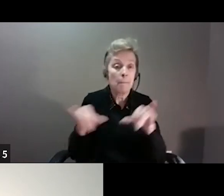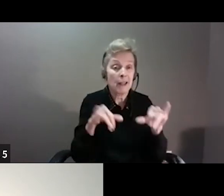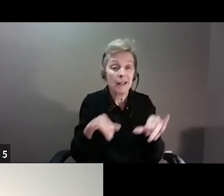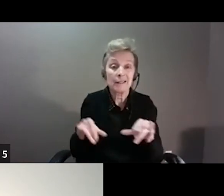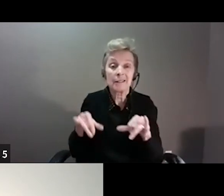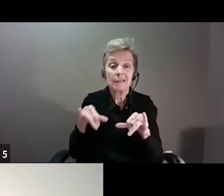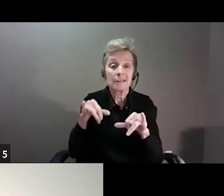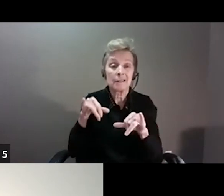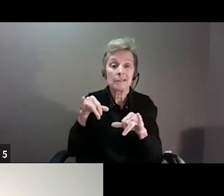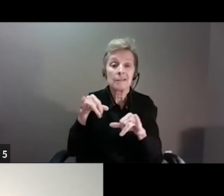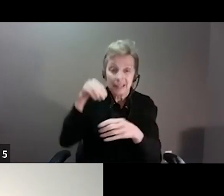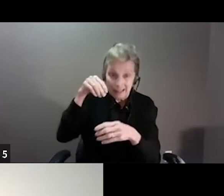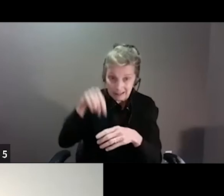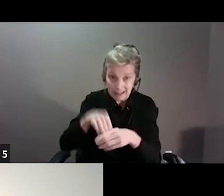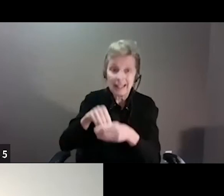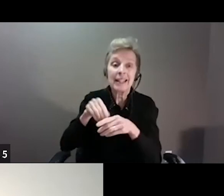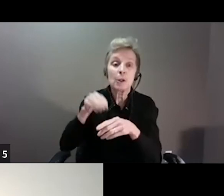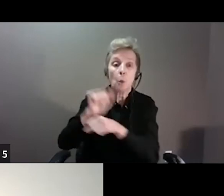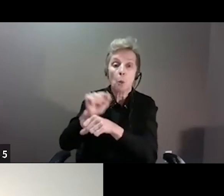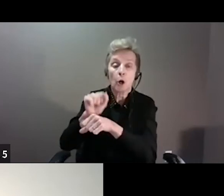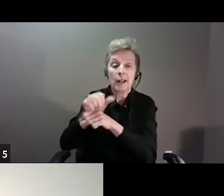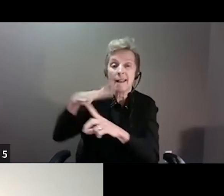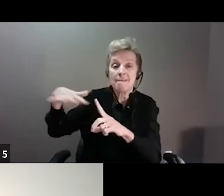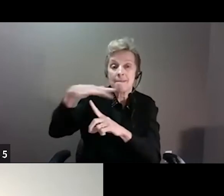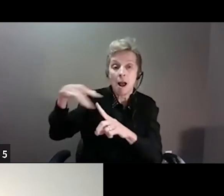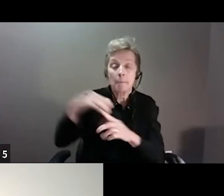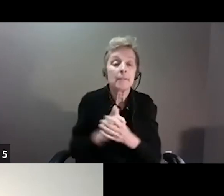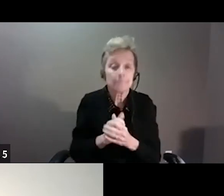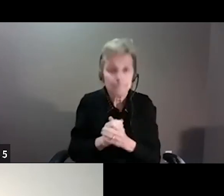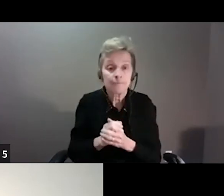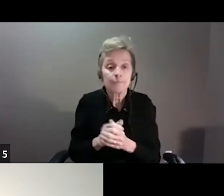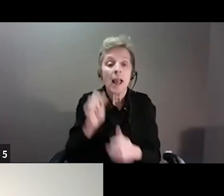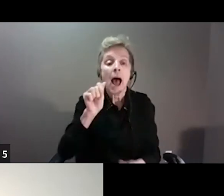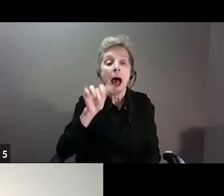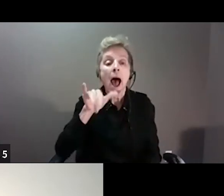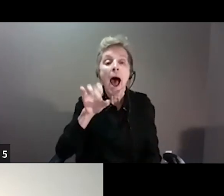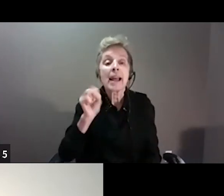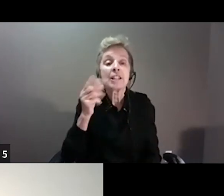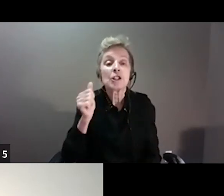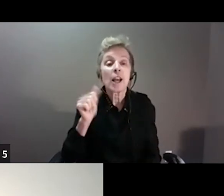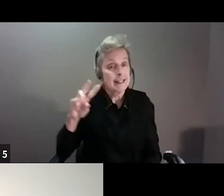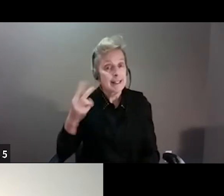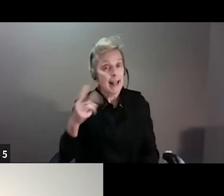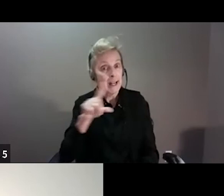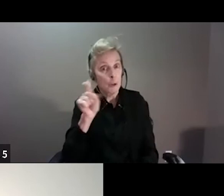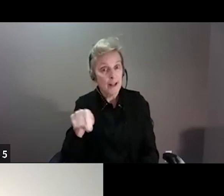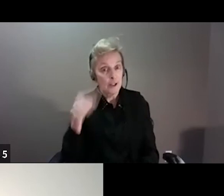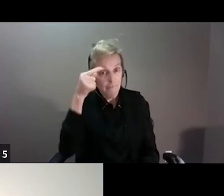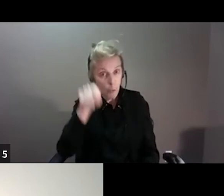environment. So definitely an important point. So Ayesha, there's another question for you. And so this person